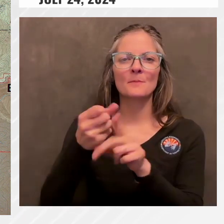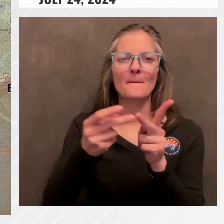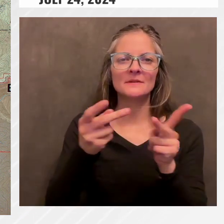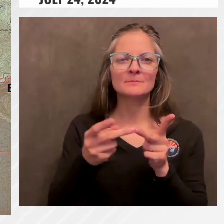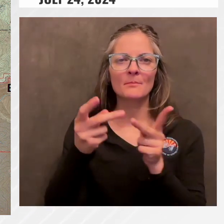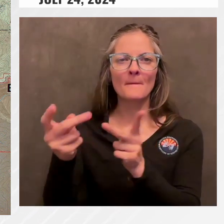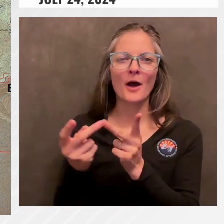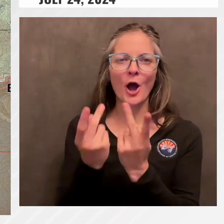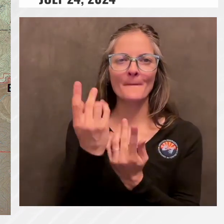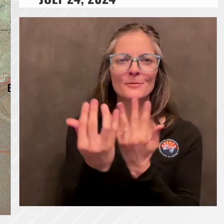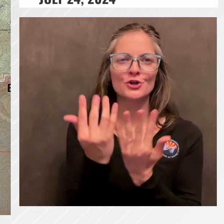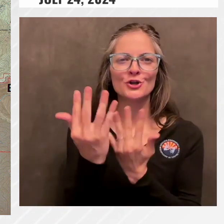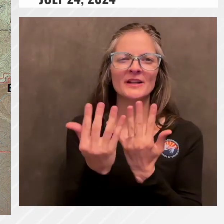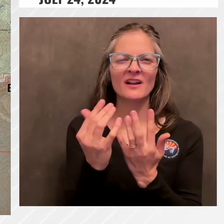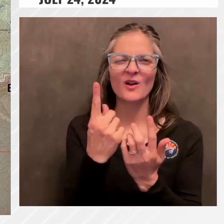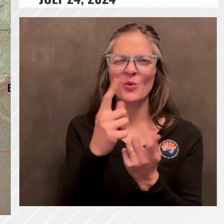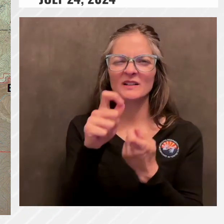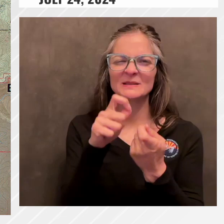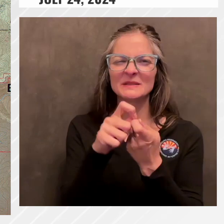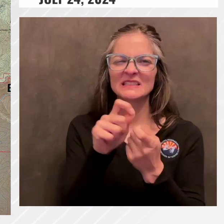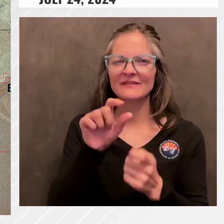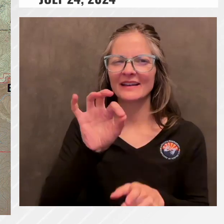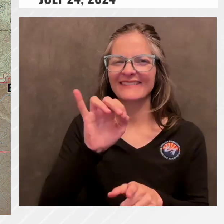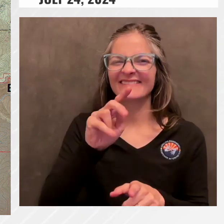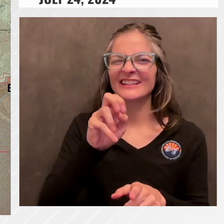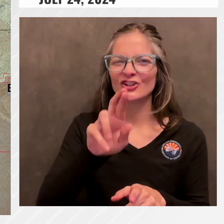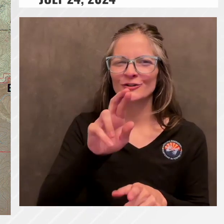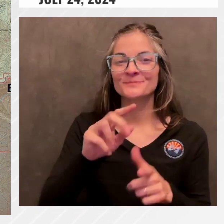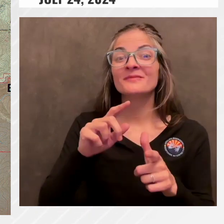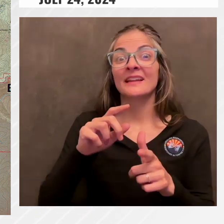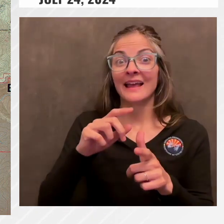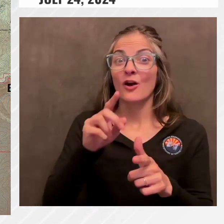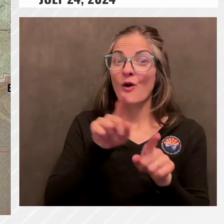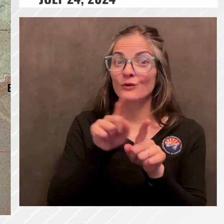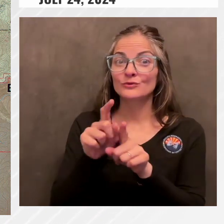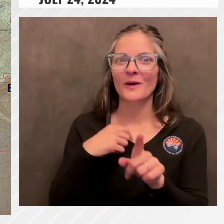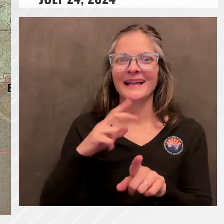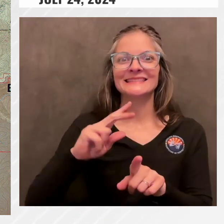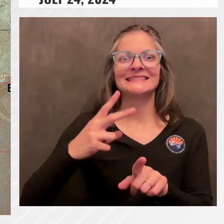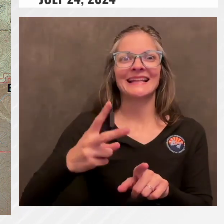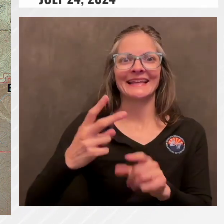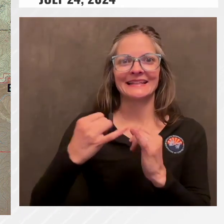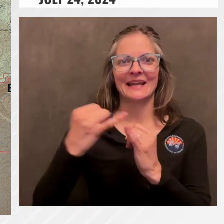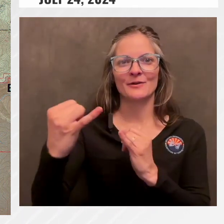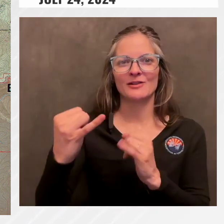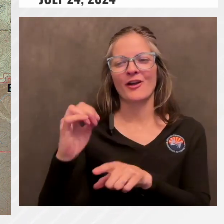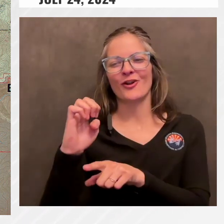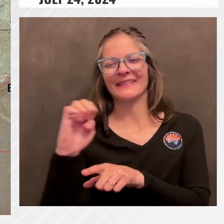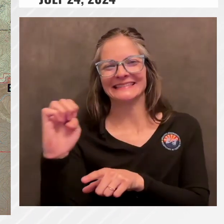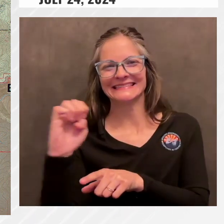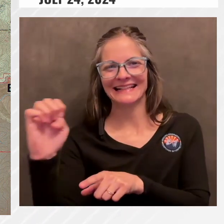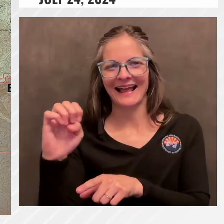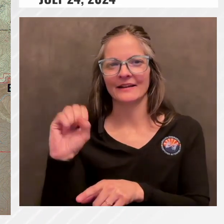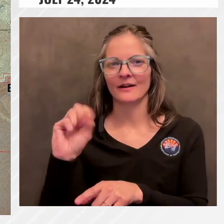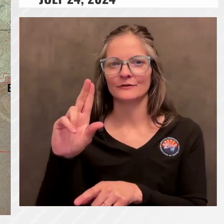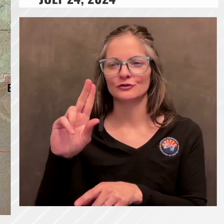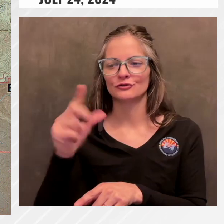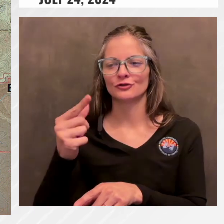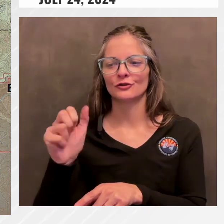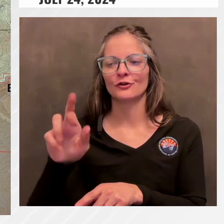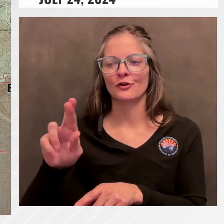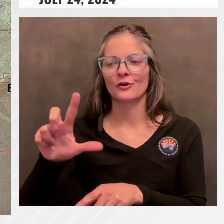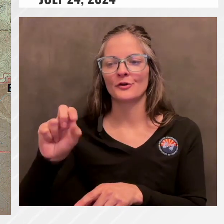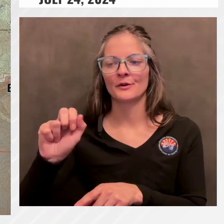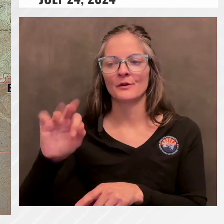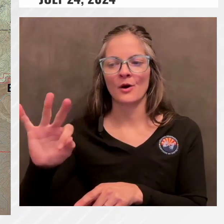across a secondary line onto the east side of Sugarloaf Mountain. That occurred in the late afternoon. We were able to